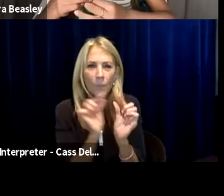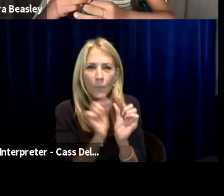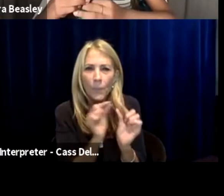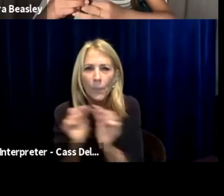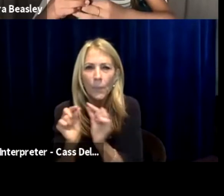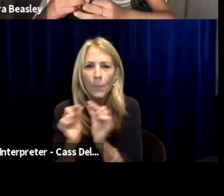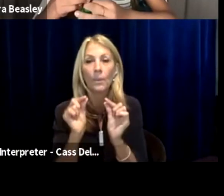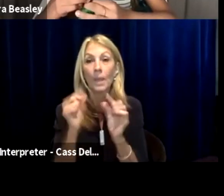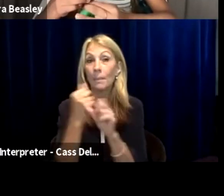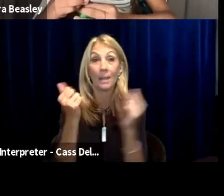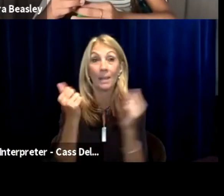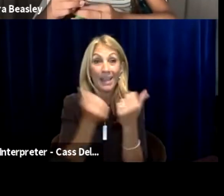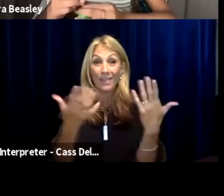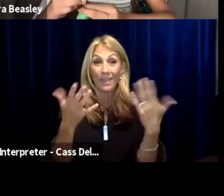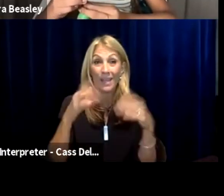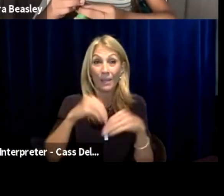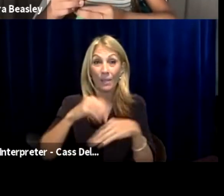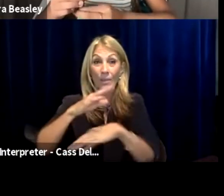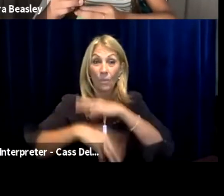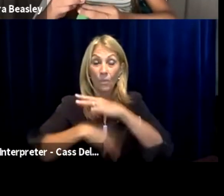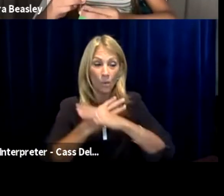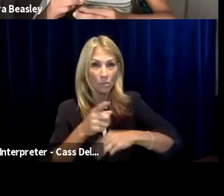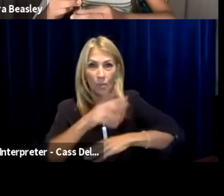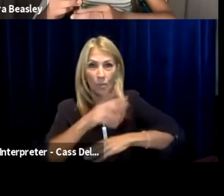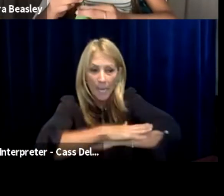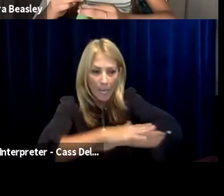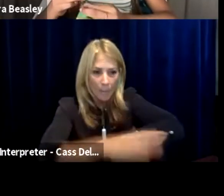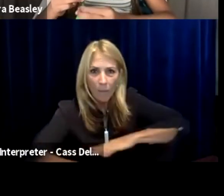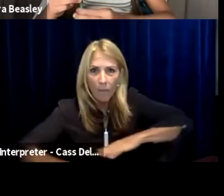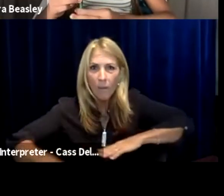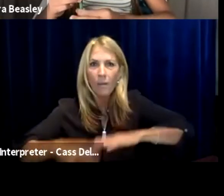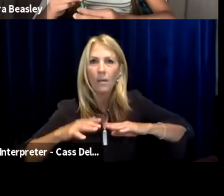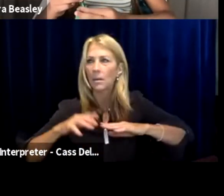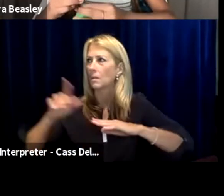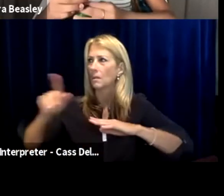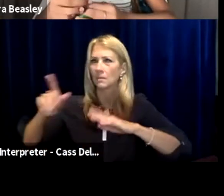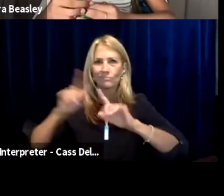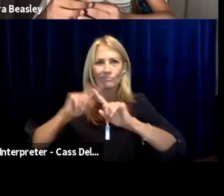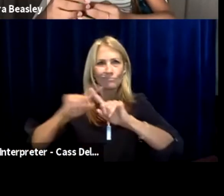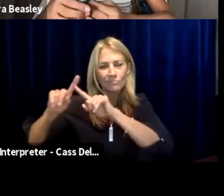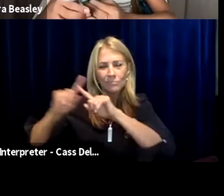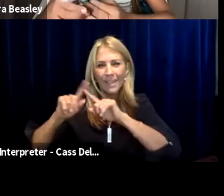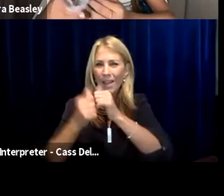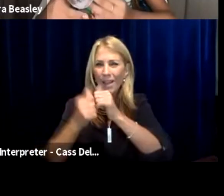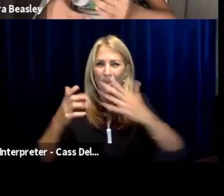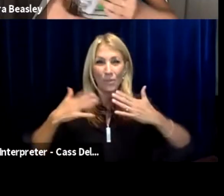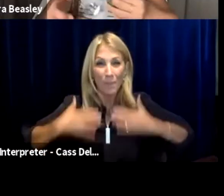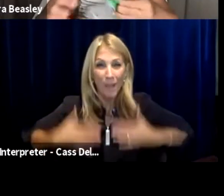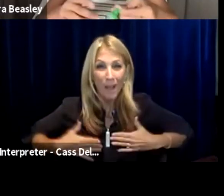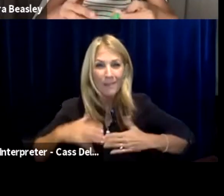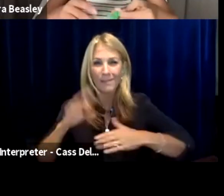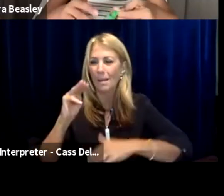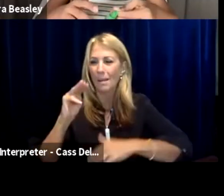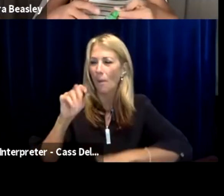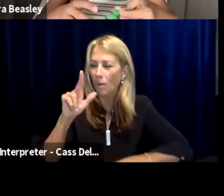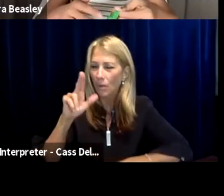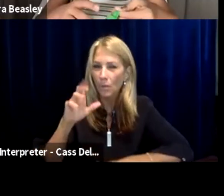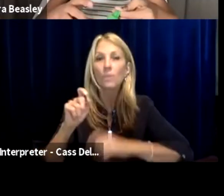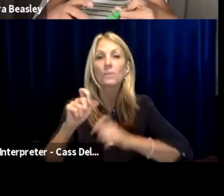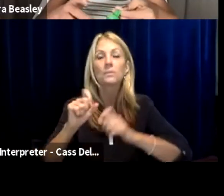world. A chemist's job is basically to manipulate and play with these molecules and find